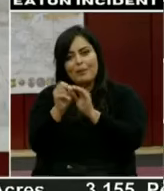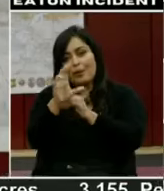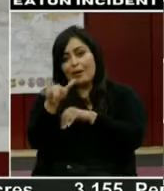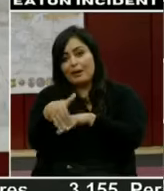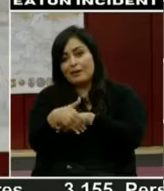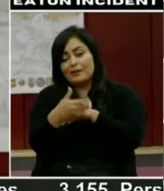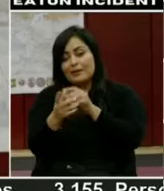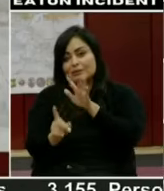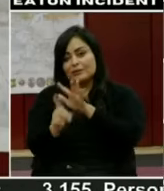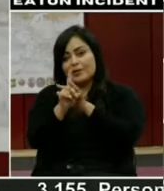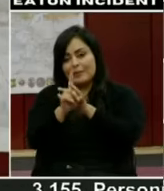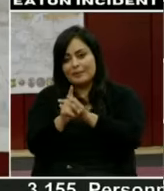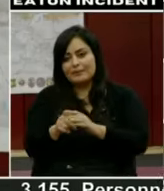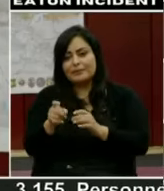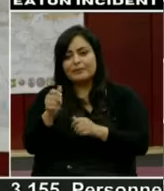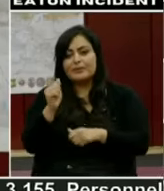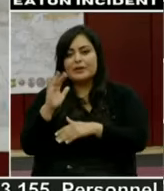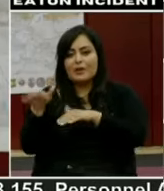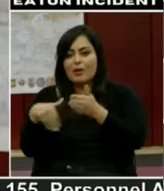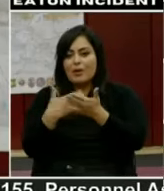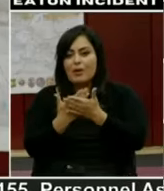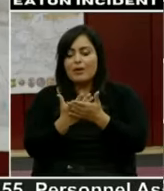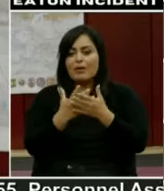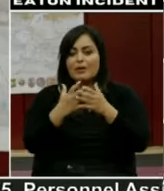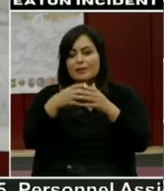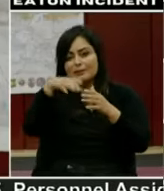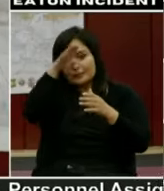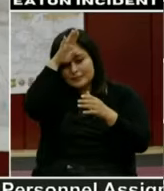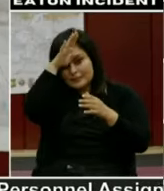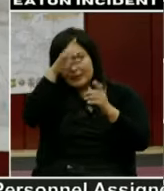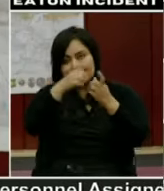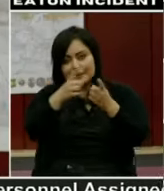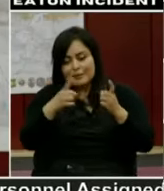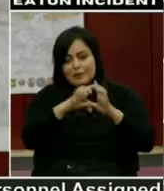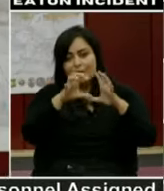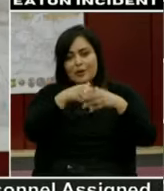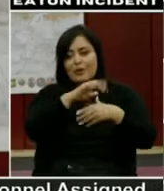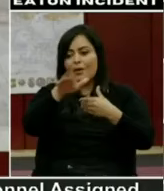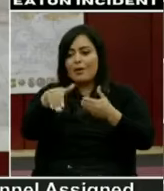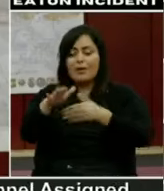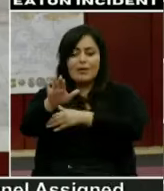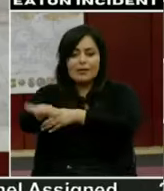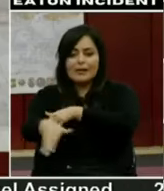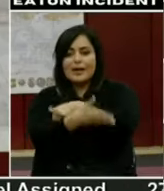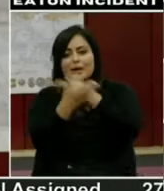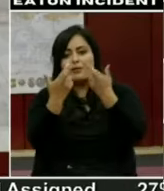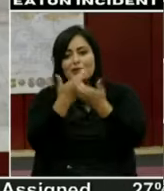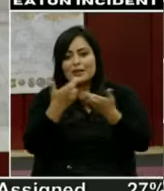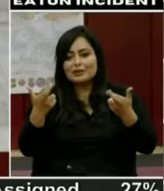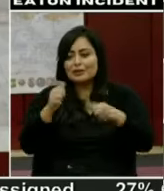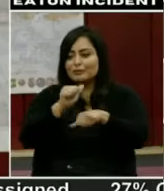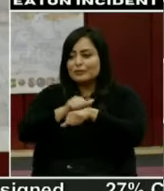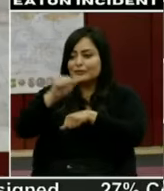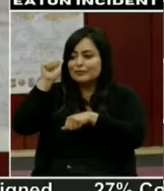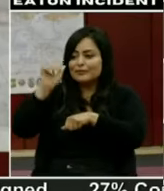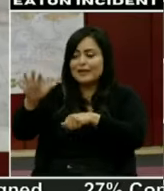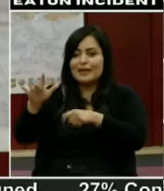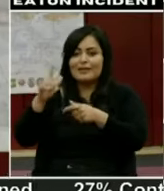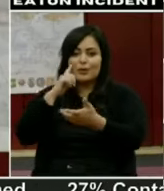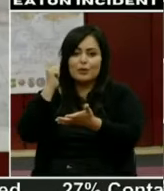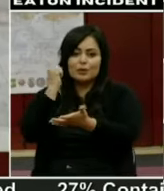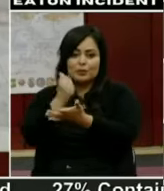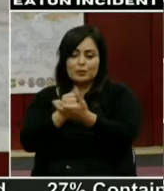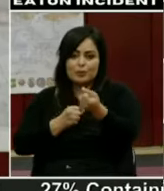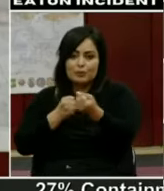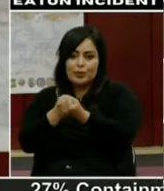neighborhoods. Everyone was actively engaged in firefighting all night long. Resources were dispatched from all over the state and out